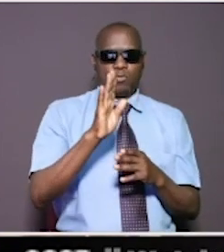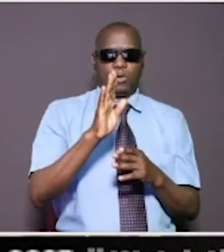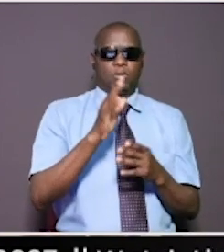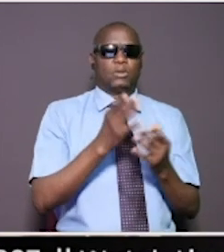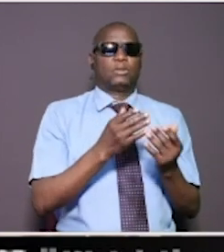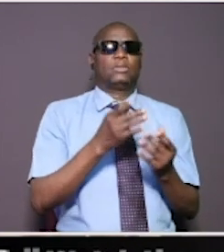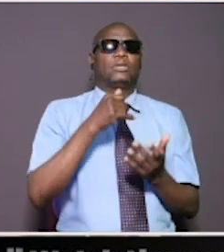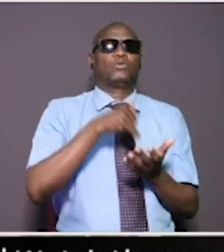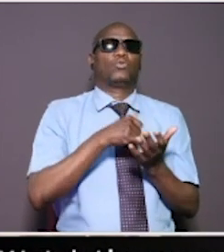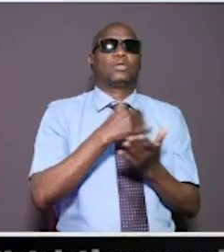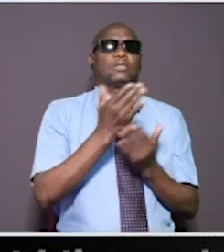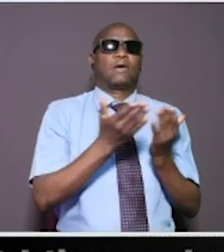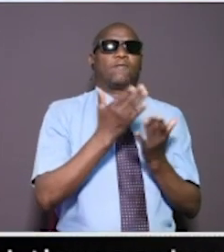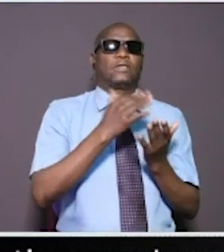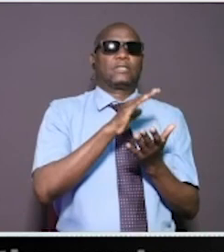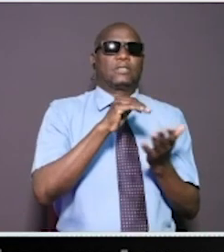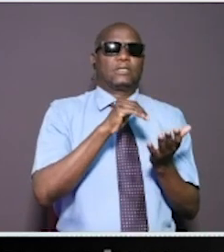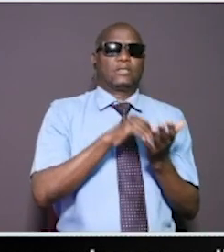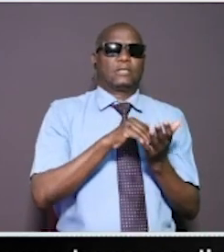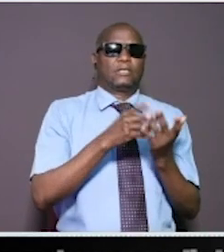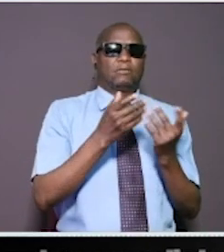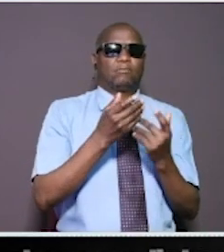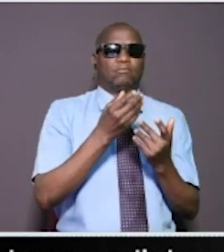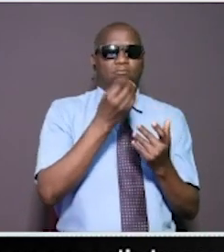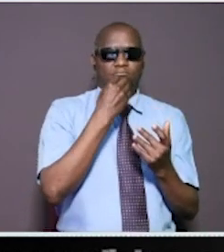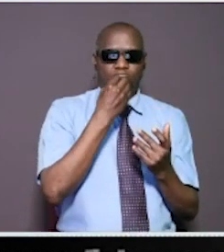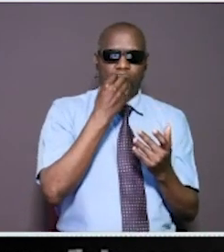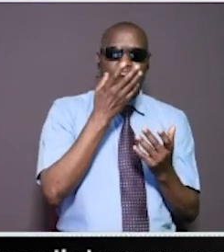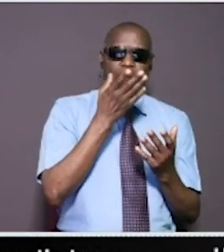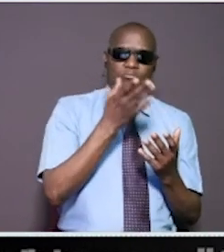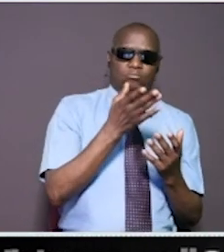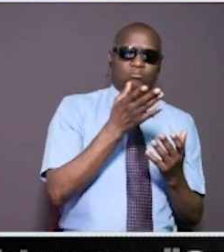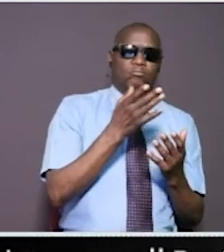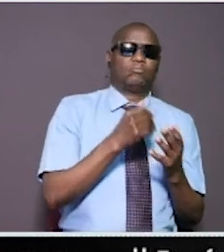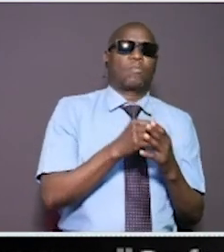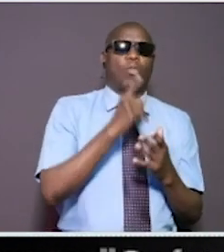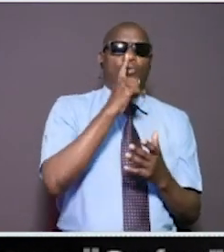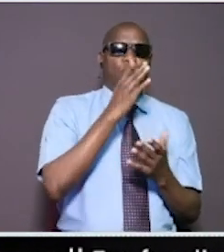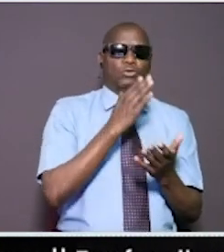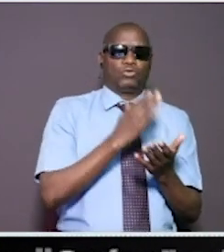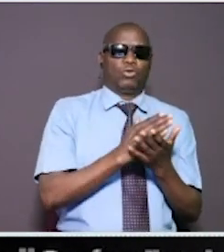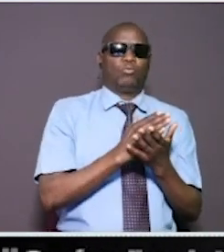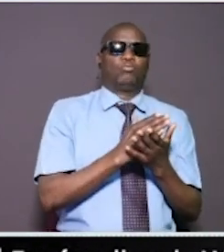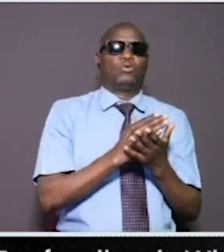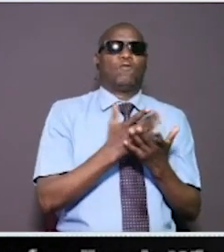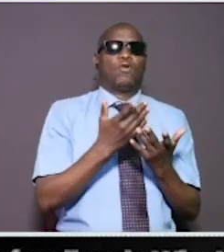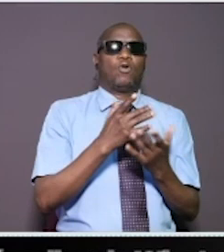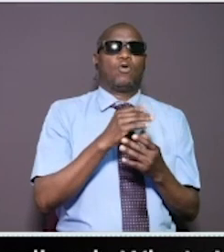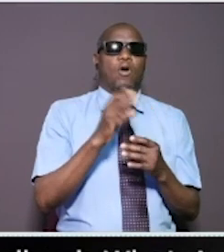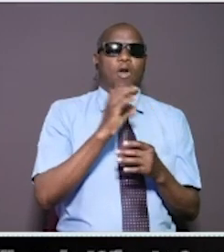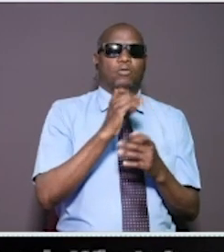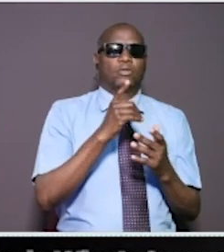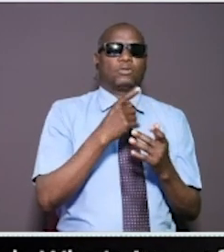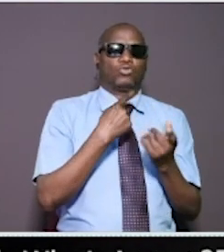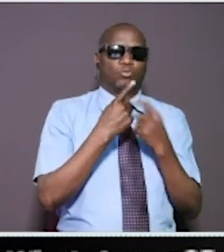center, diverse eateries, a pharmacy, a convenience store, making it a one-stop shop for customers. Speaking during the opening